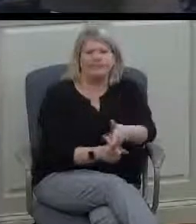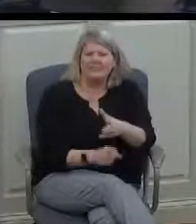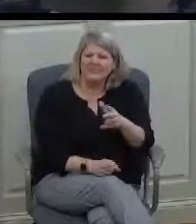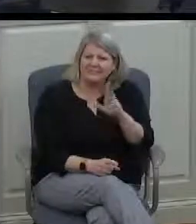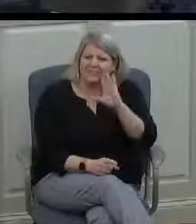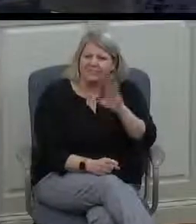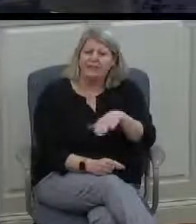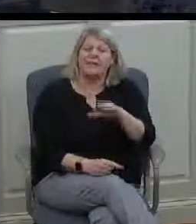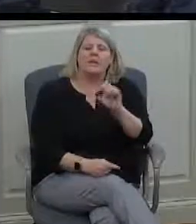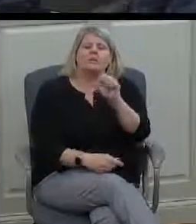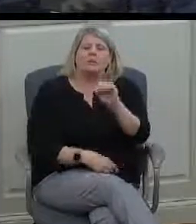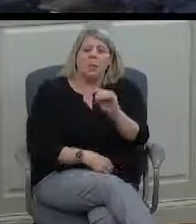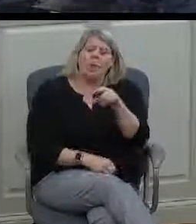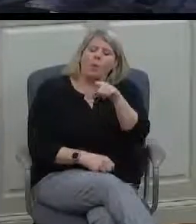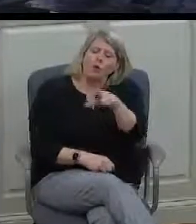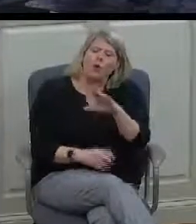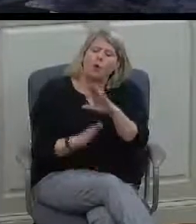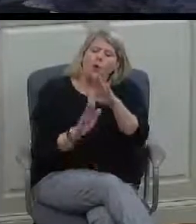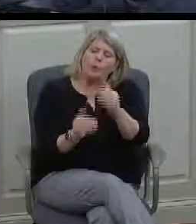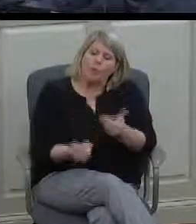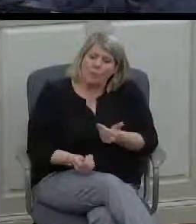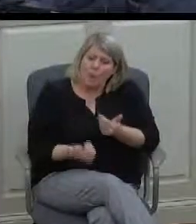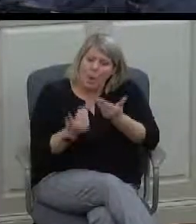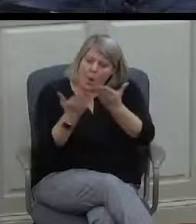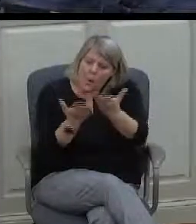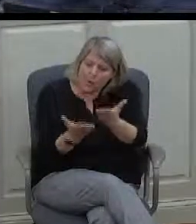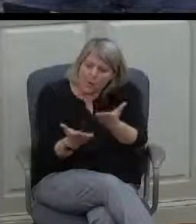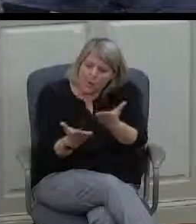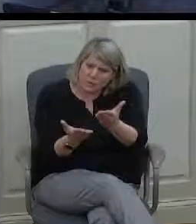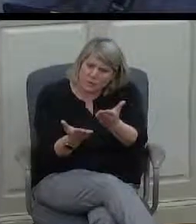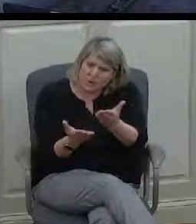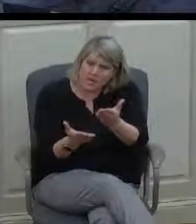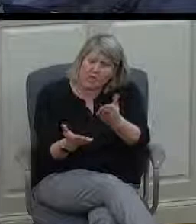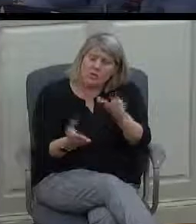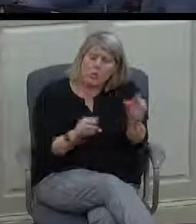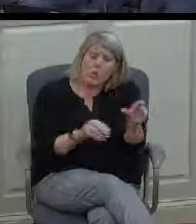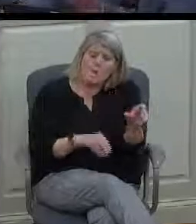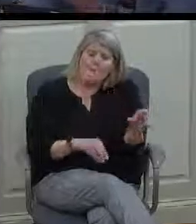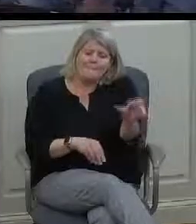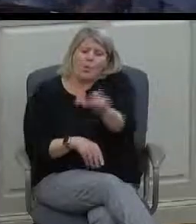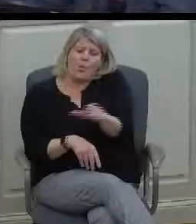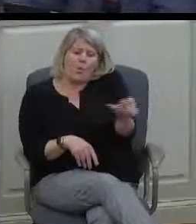You're proposing to put that more into sidewalk.